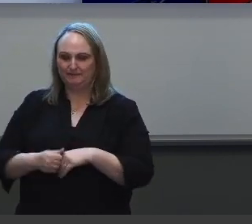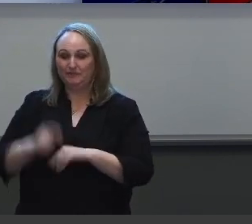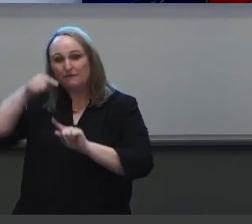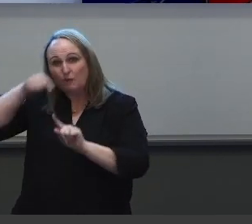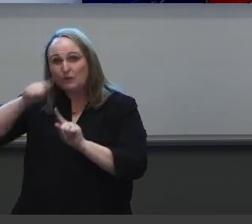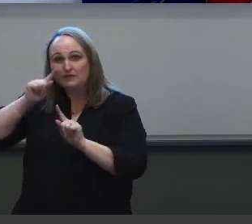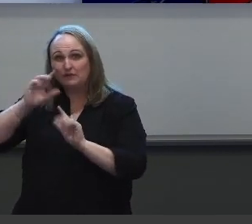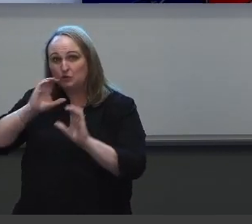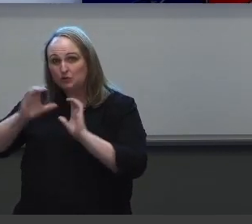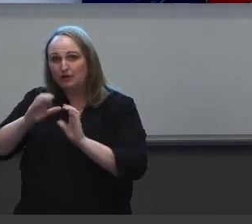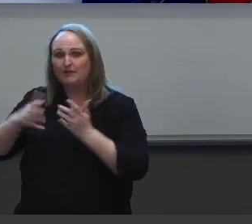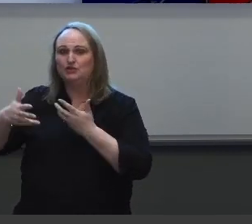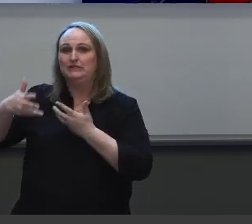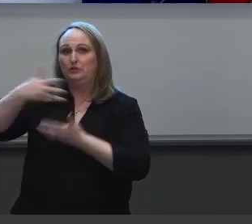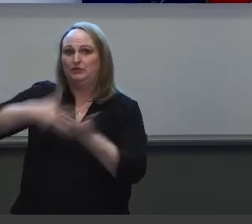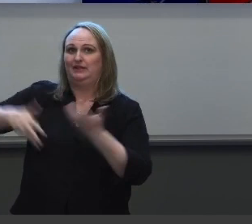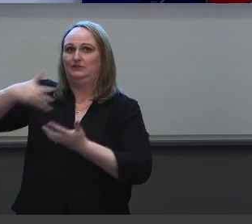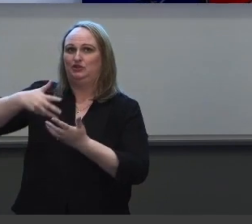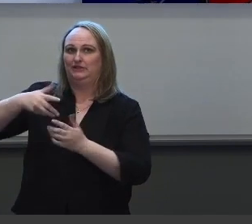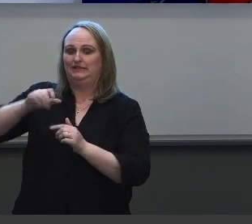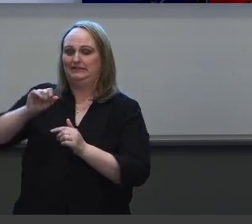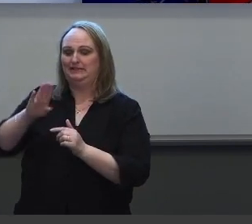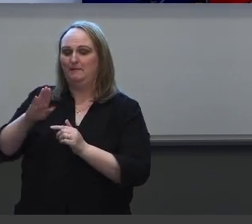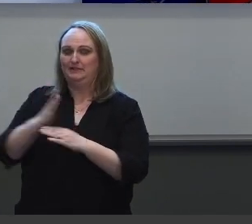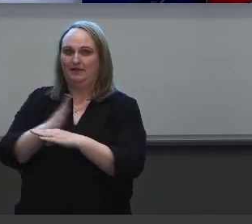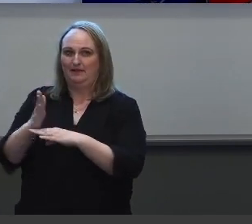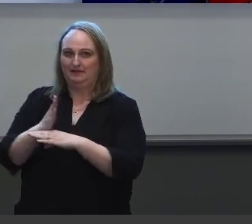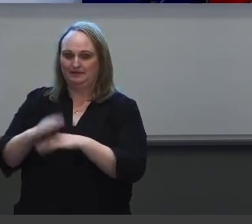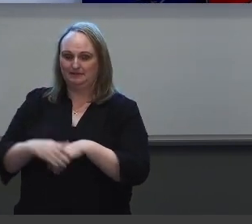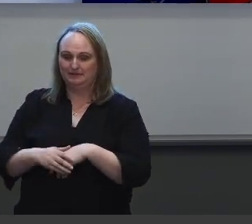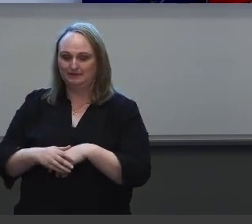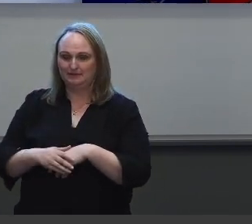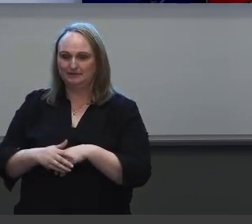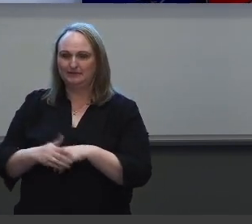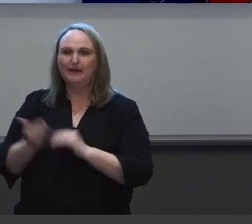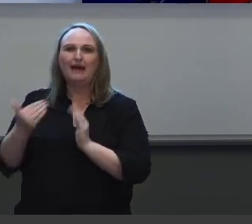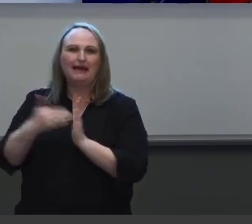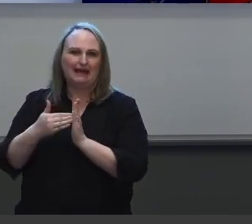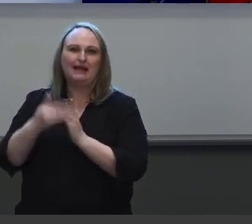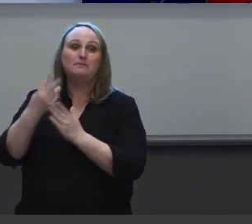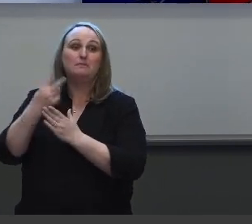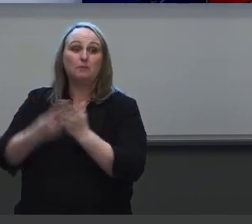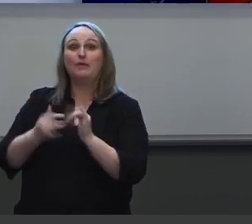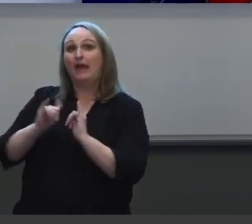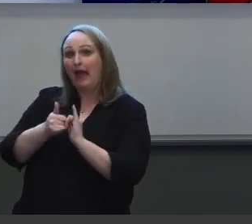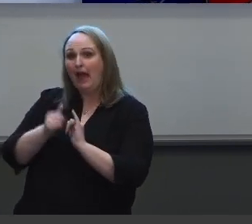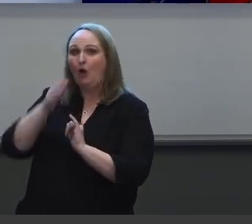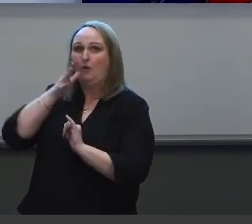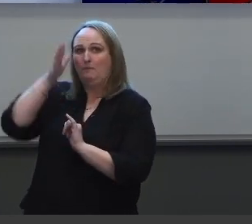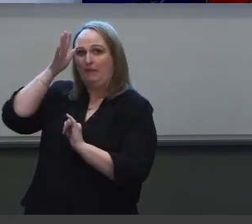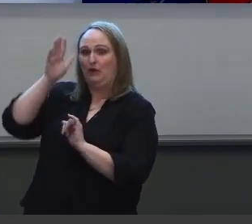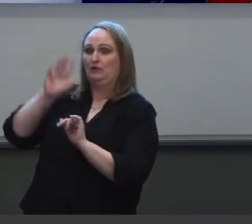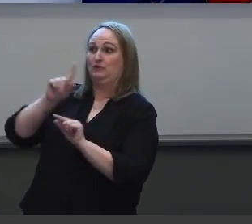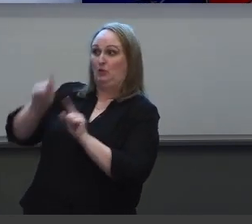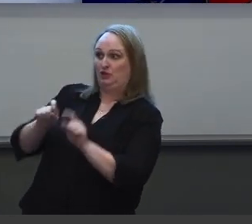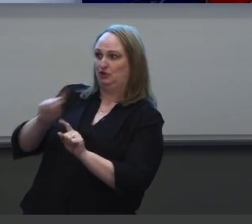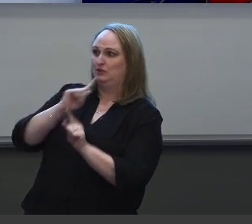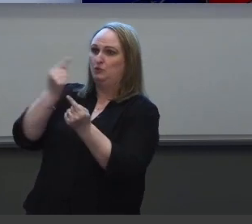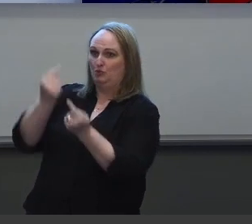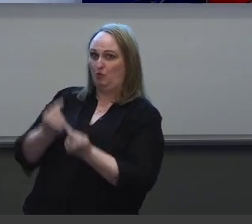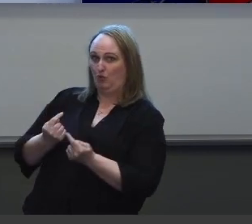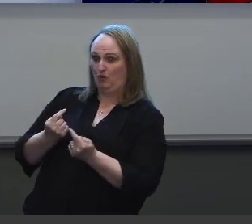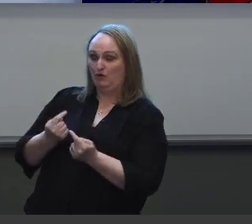communication and the socialization subscales. Both of these, again, are parent report questionnaires. And for both of them, we